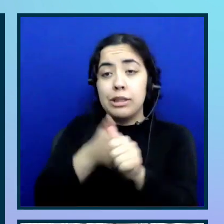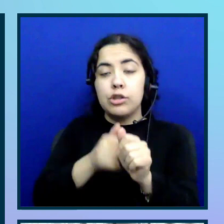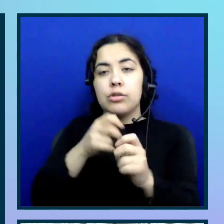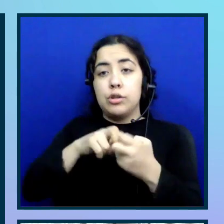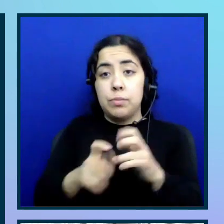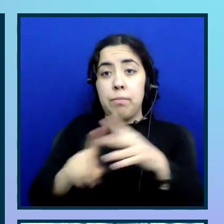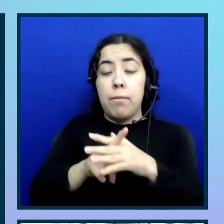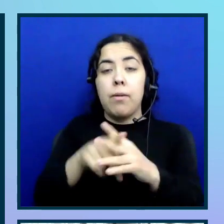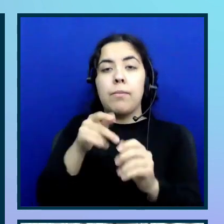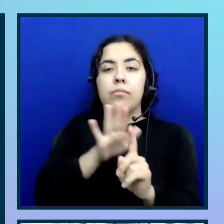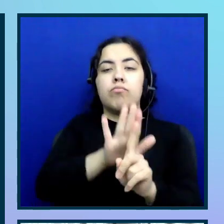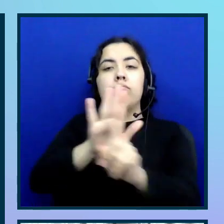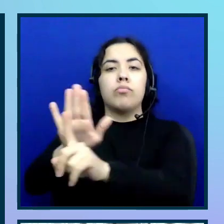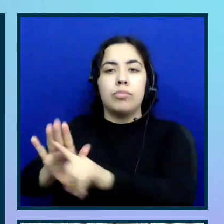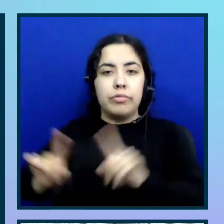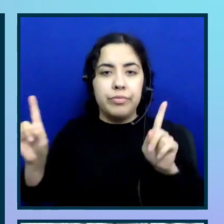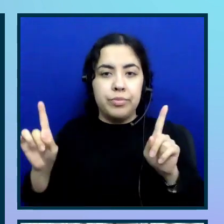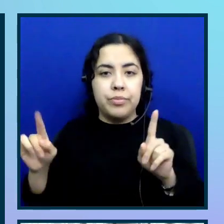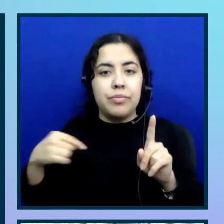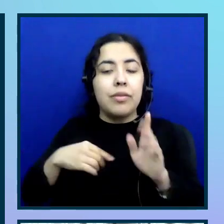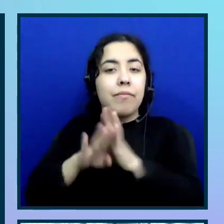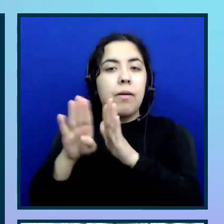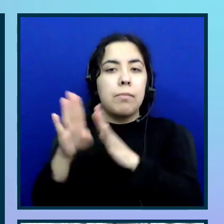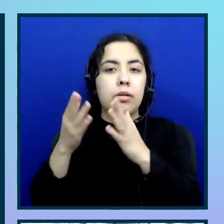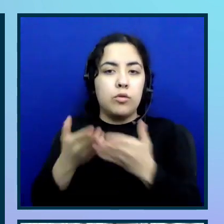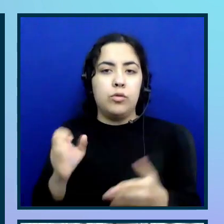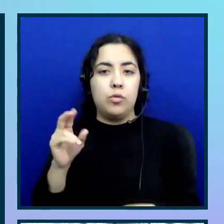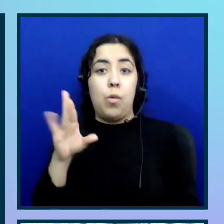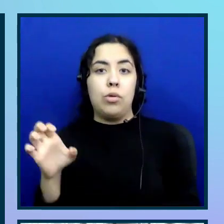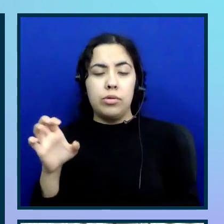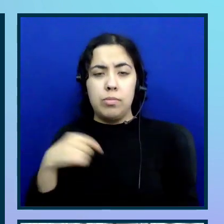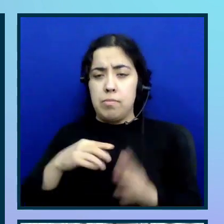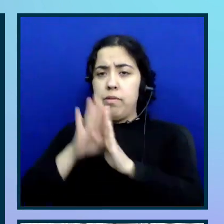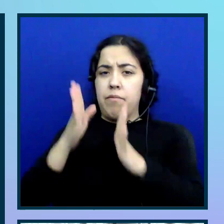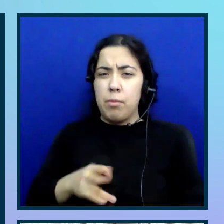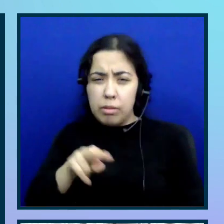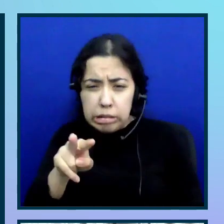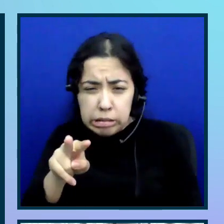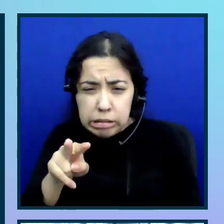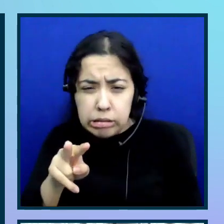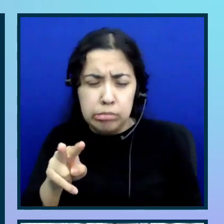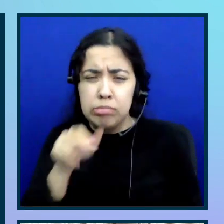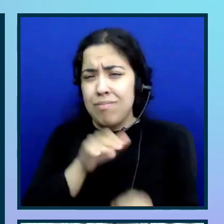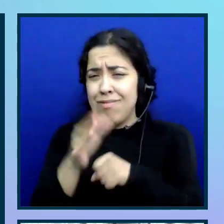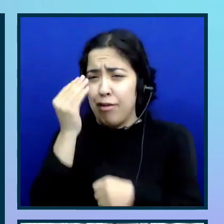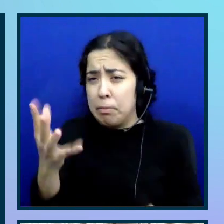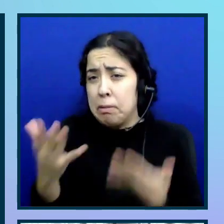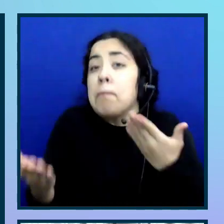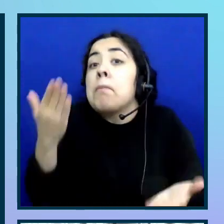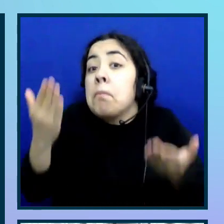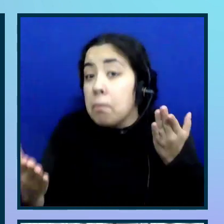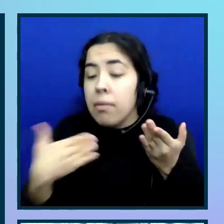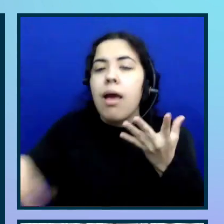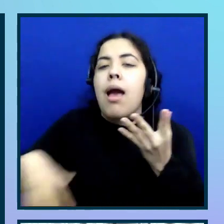with the element source. So if I'm a developer and I'm trying to figure out where this is, maybe this isn't enough information. So we have some additional